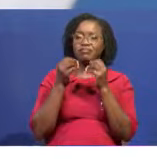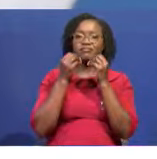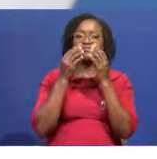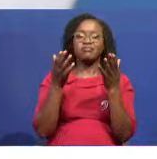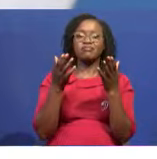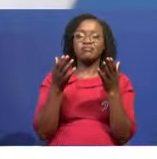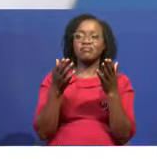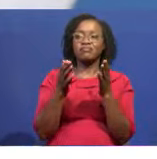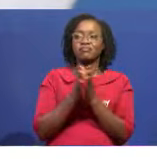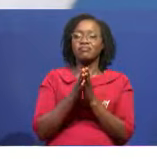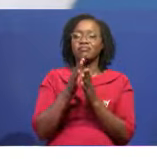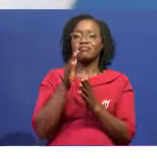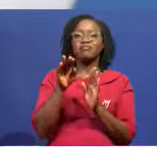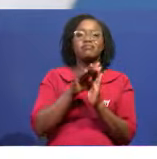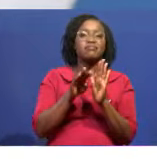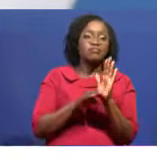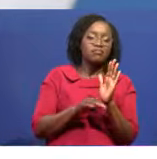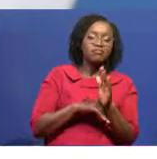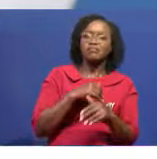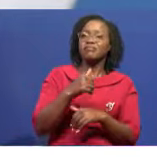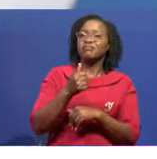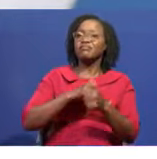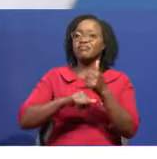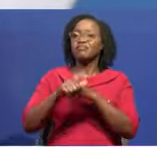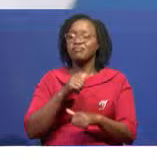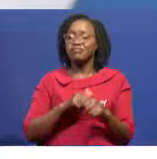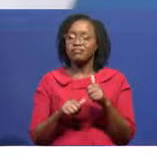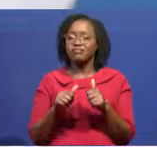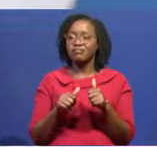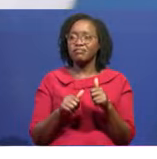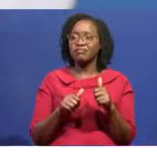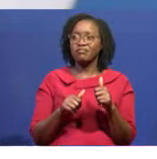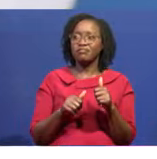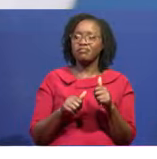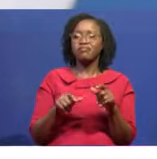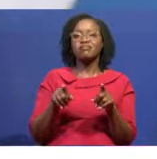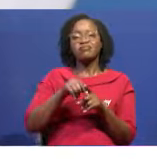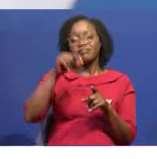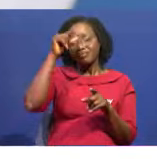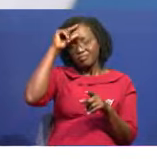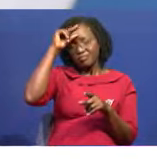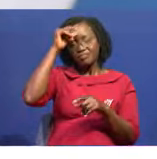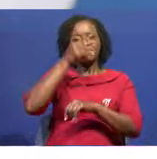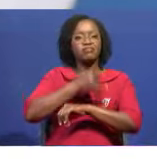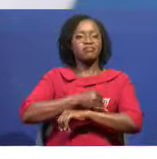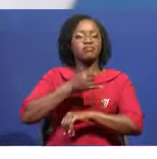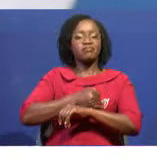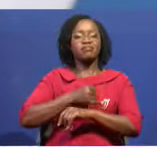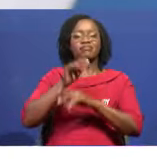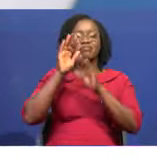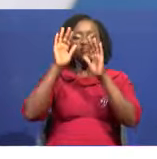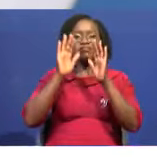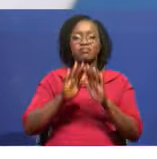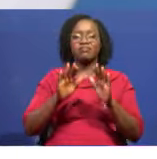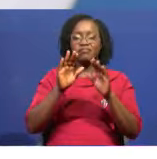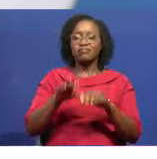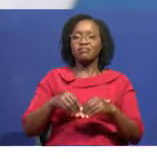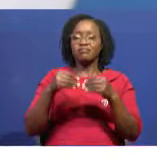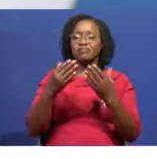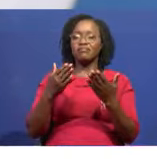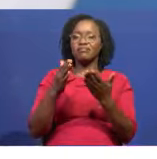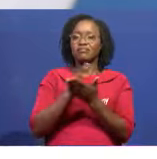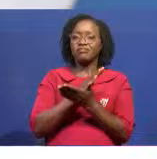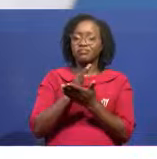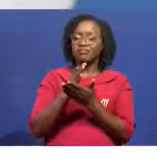information touching on programs and activities that you're conducting as a government institution. It is important that you relay that